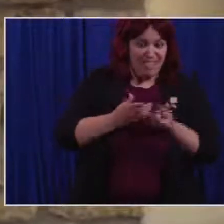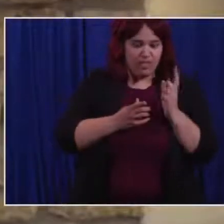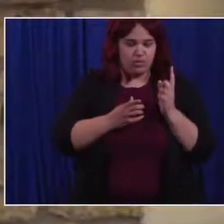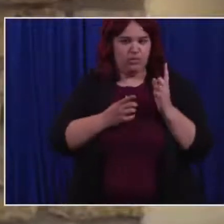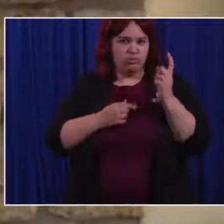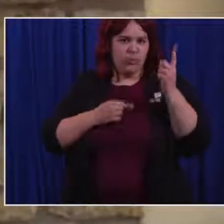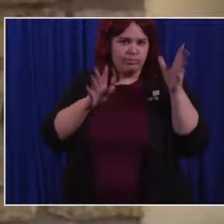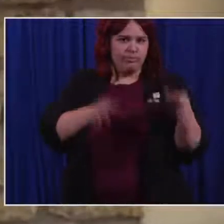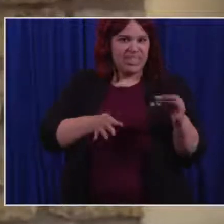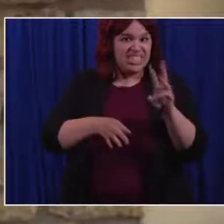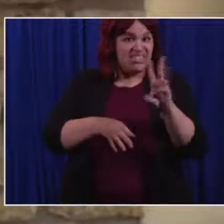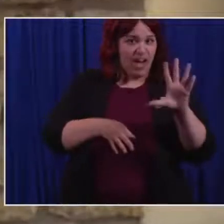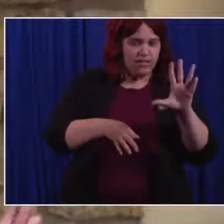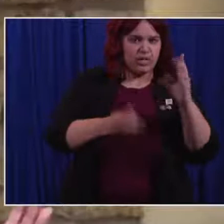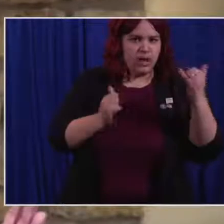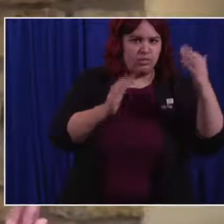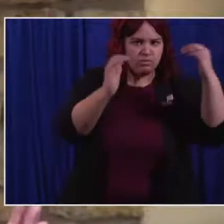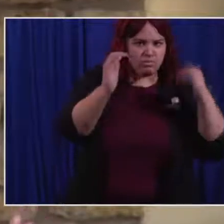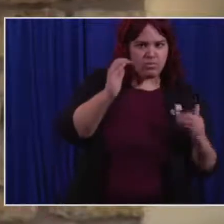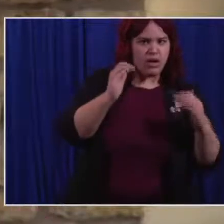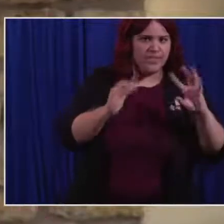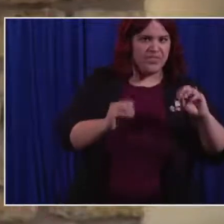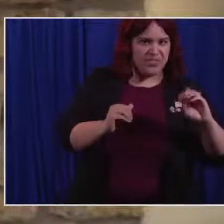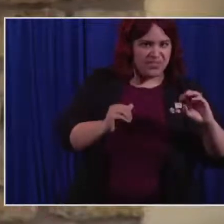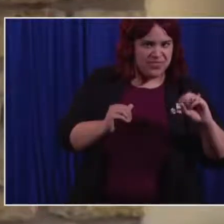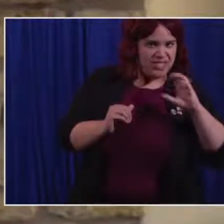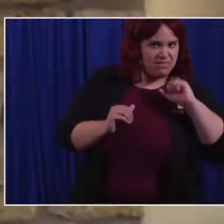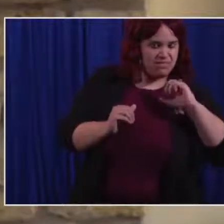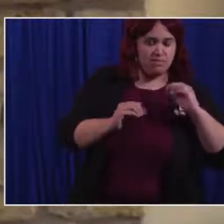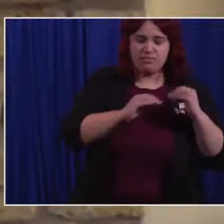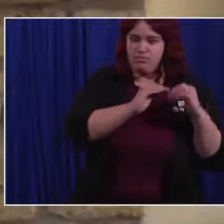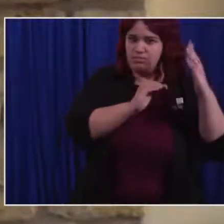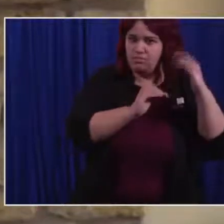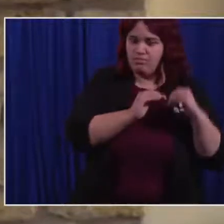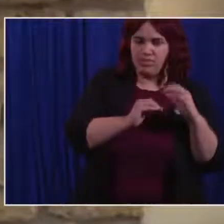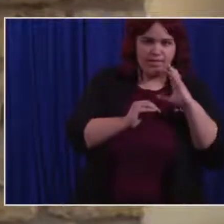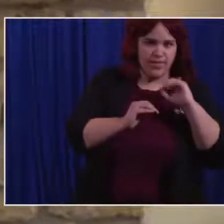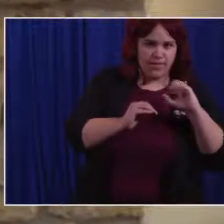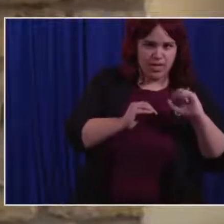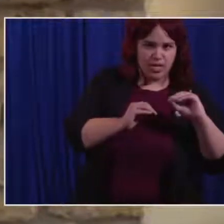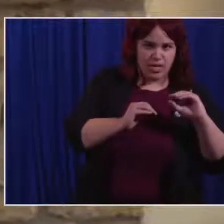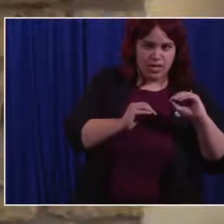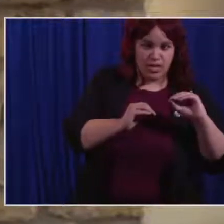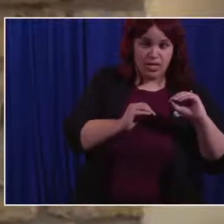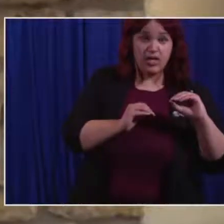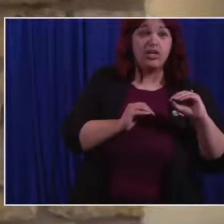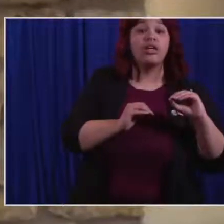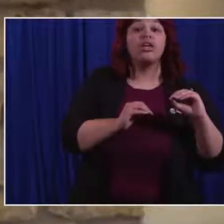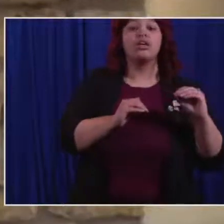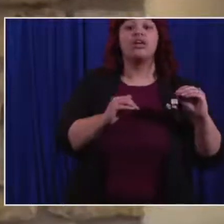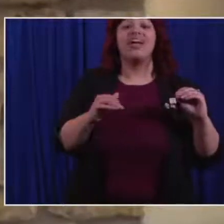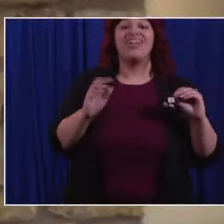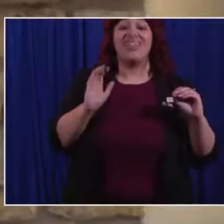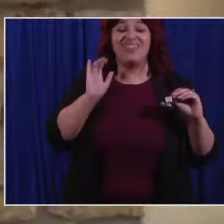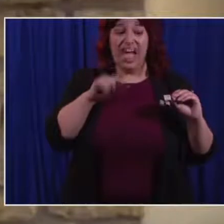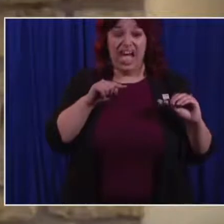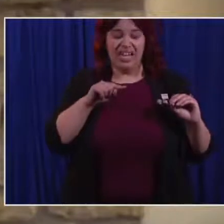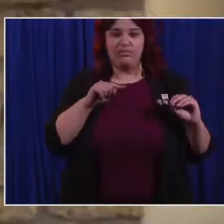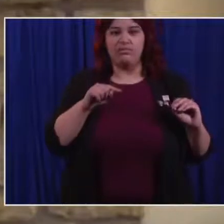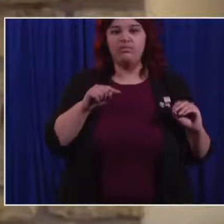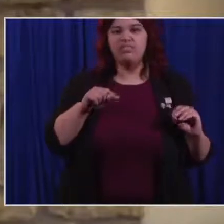is if everybody 50 and above were vaccinated, you would knock out 98% of the